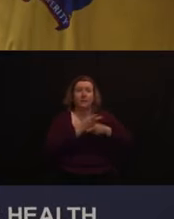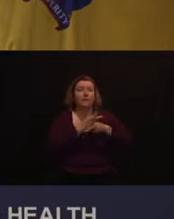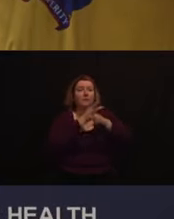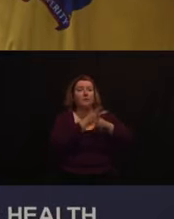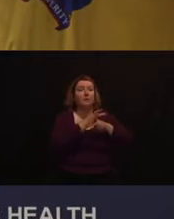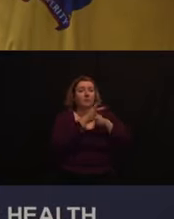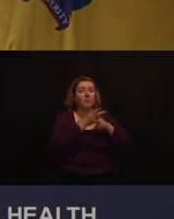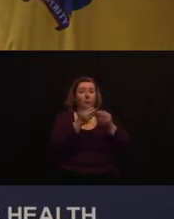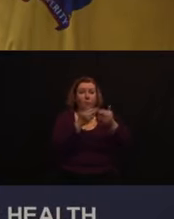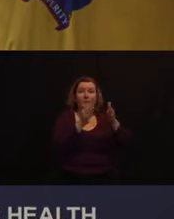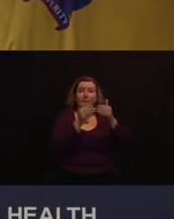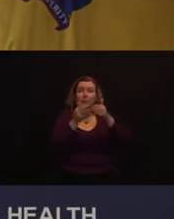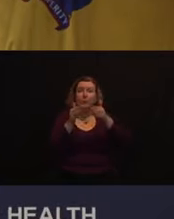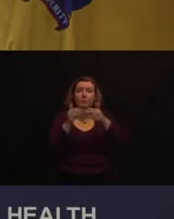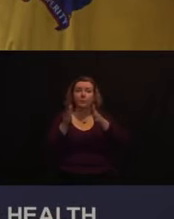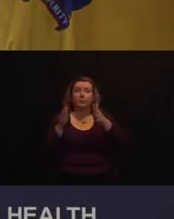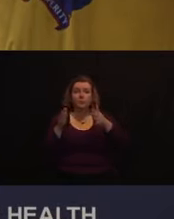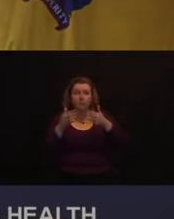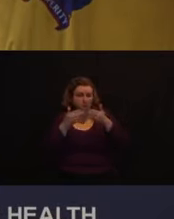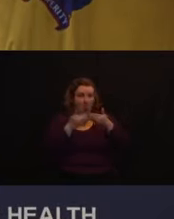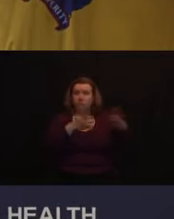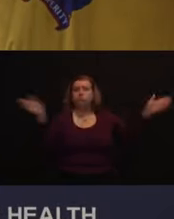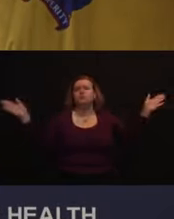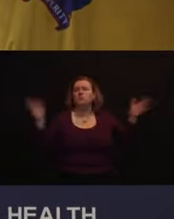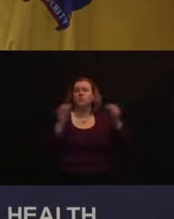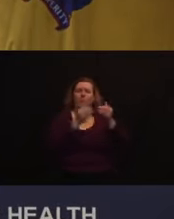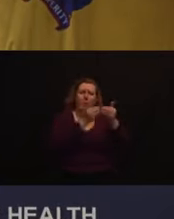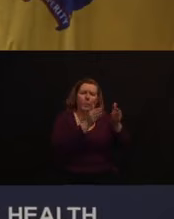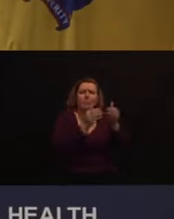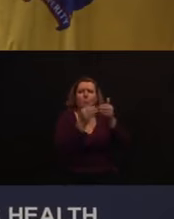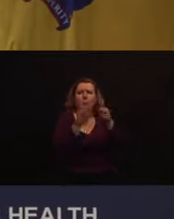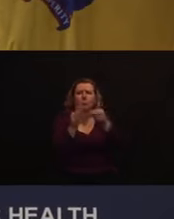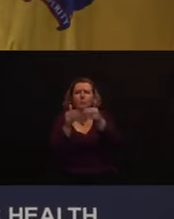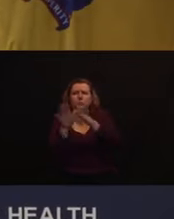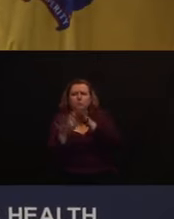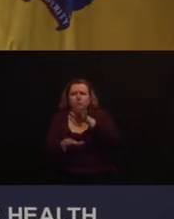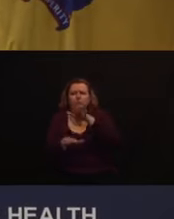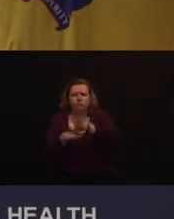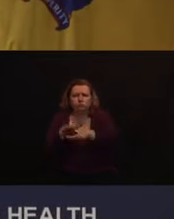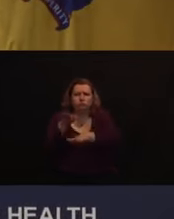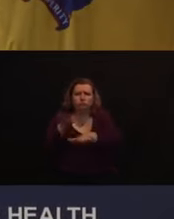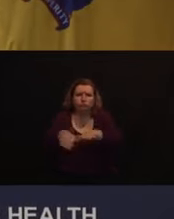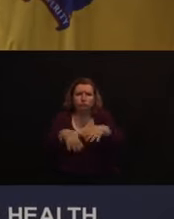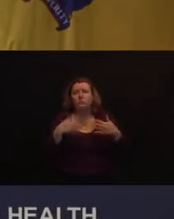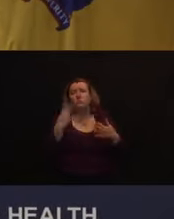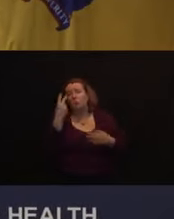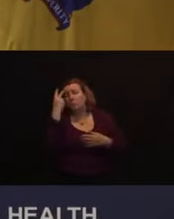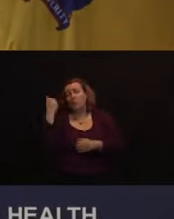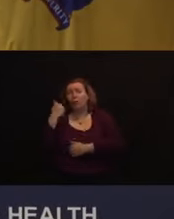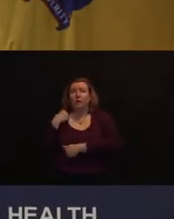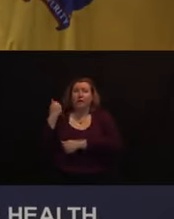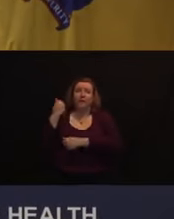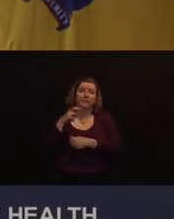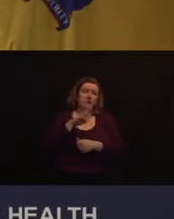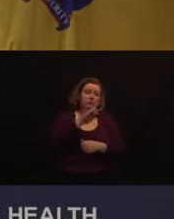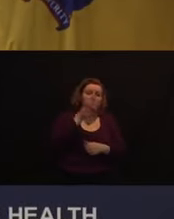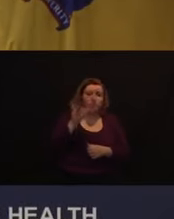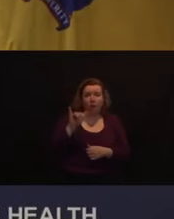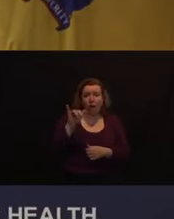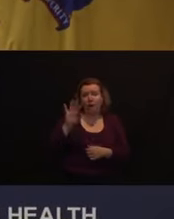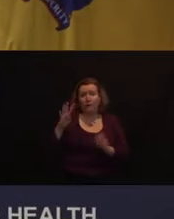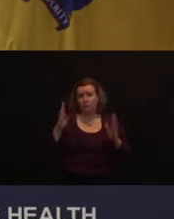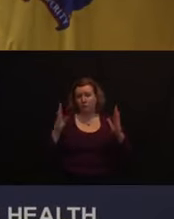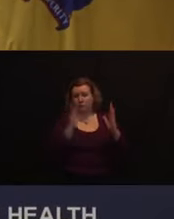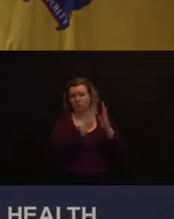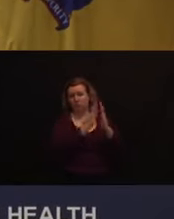we reopen. That doesn't mean, though, that by the time in that Memorial Day to 4th of July window that we're not at a much more meaningfully open